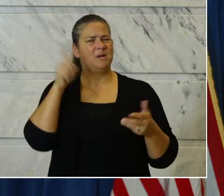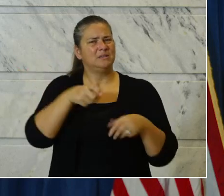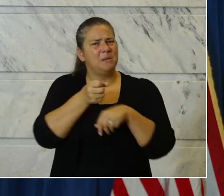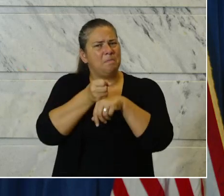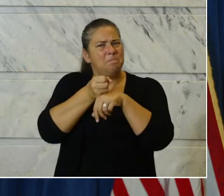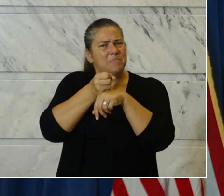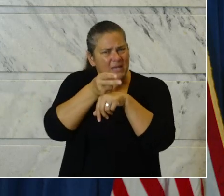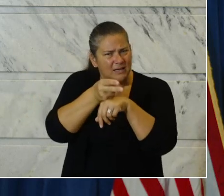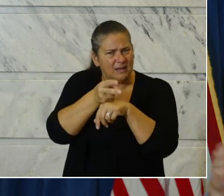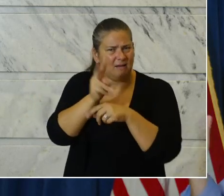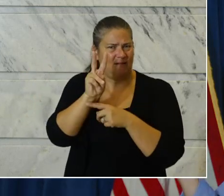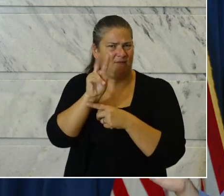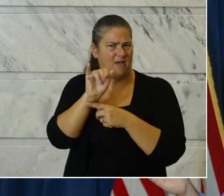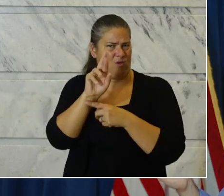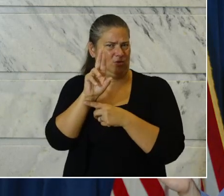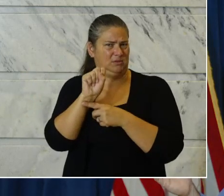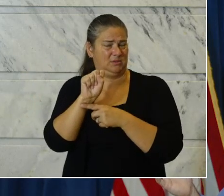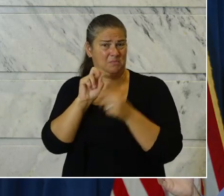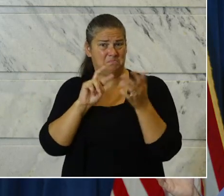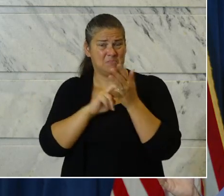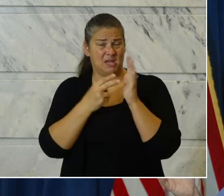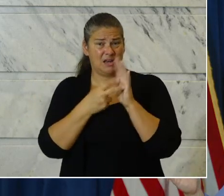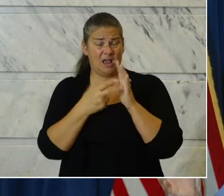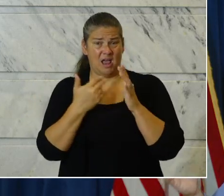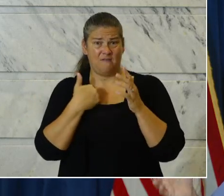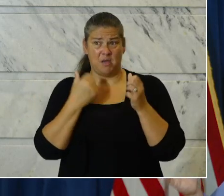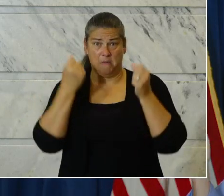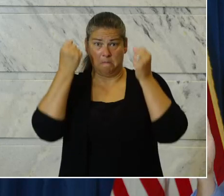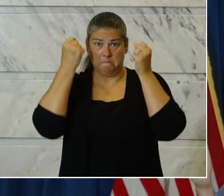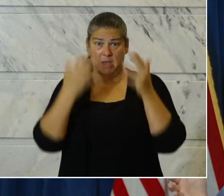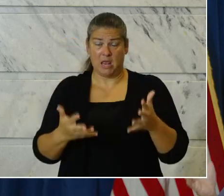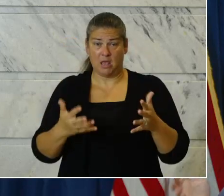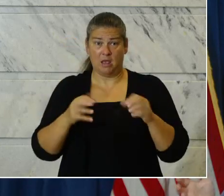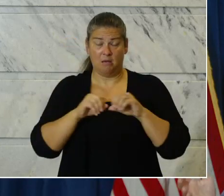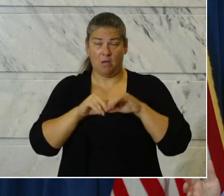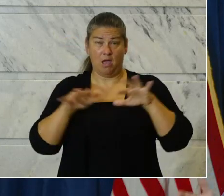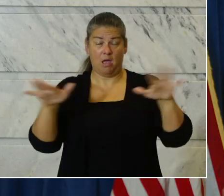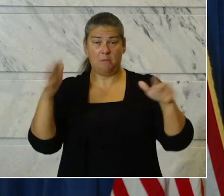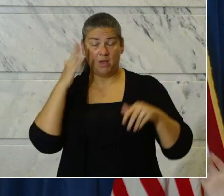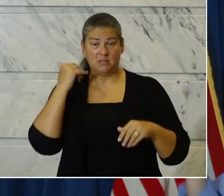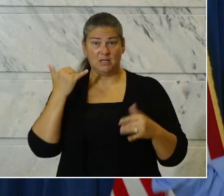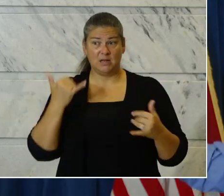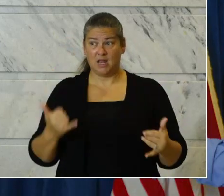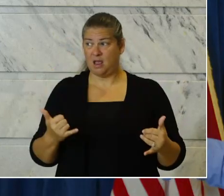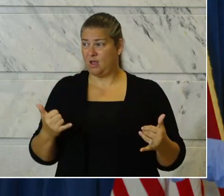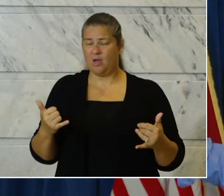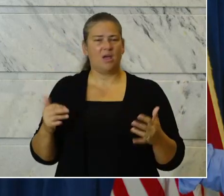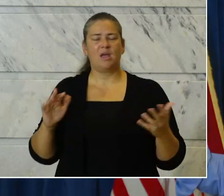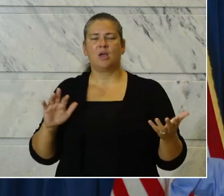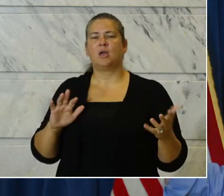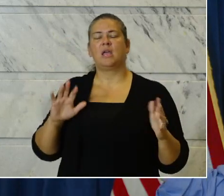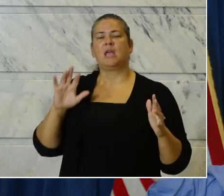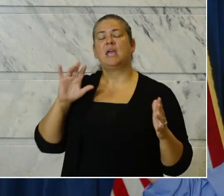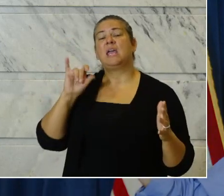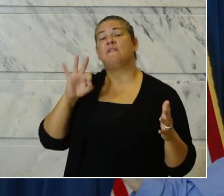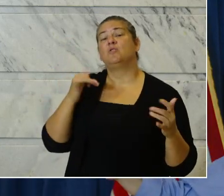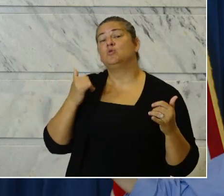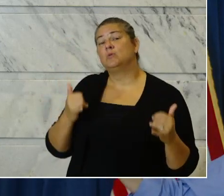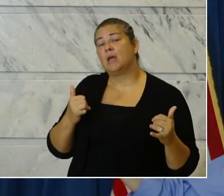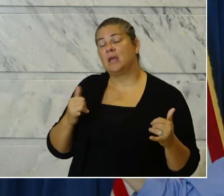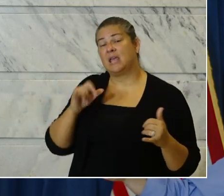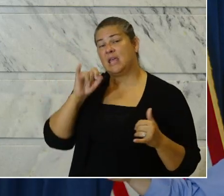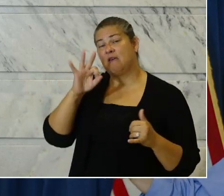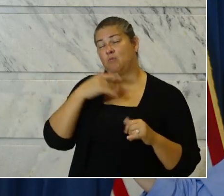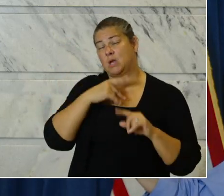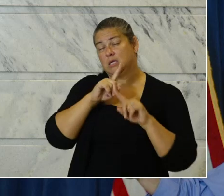that means that we have higher numbers of cases because suddenly we can find out every case everywhere. Listen, if we did that today, if we could test